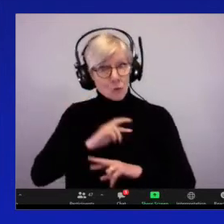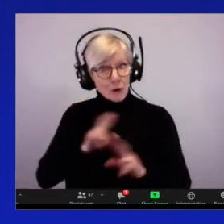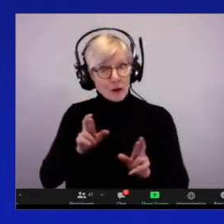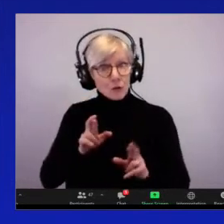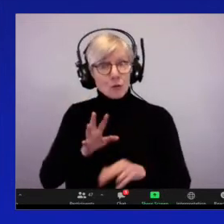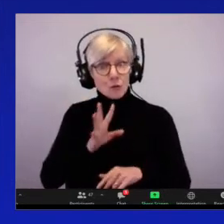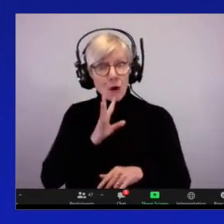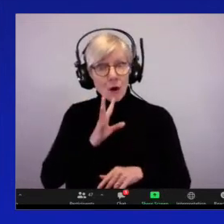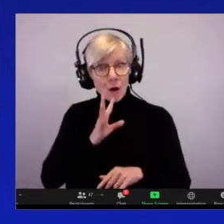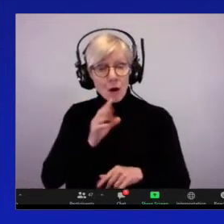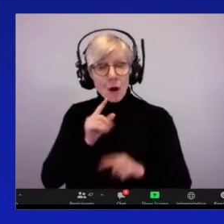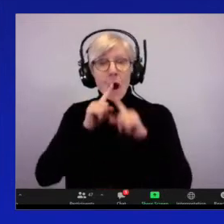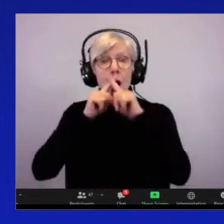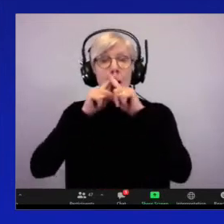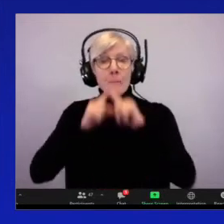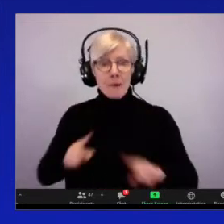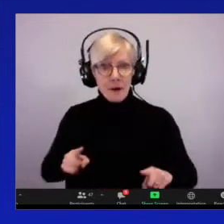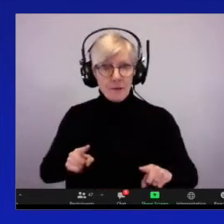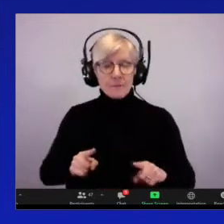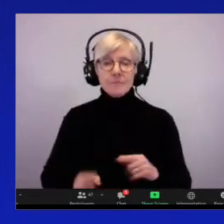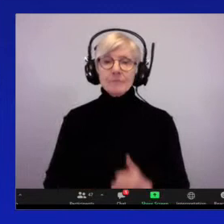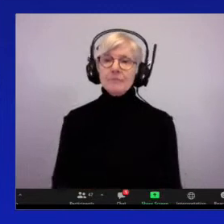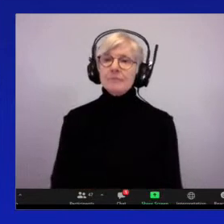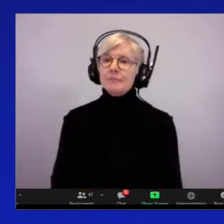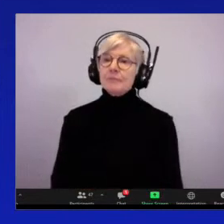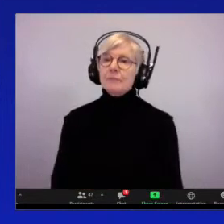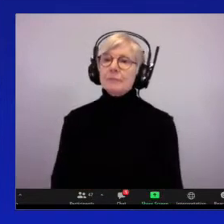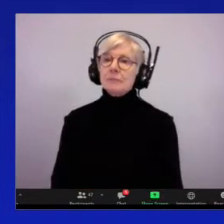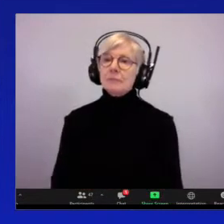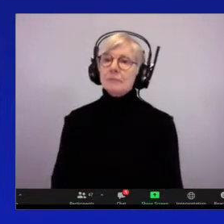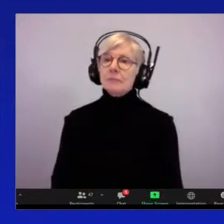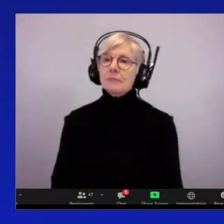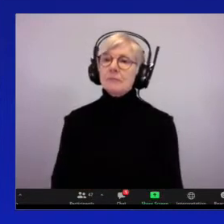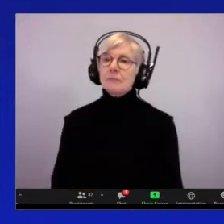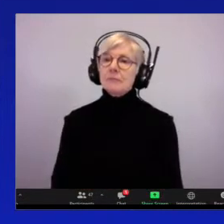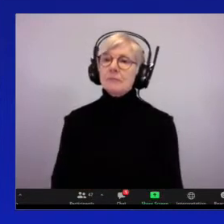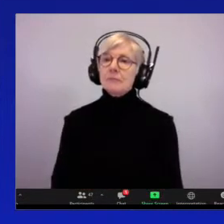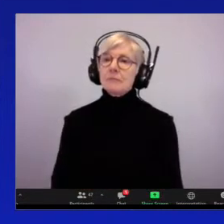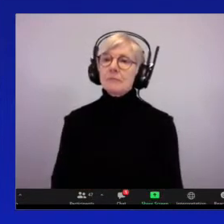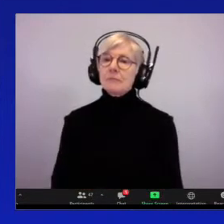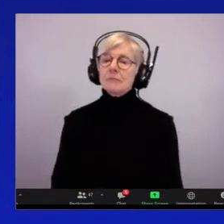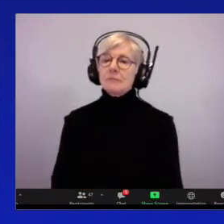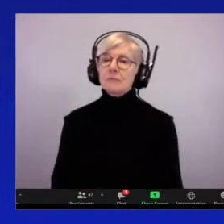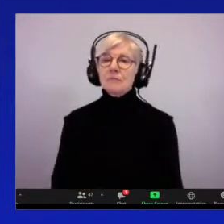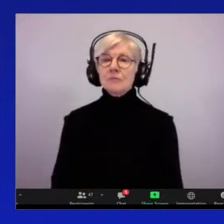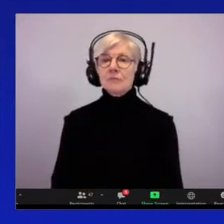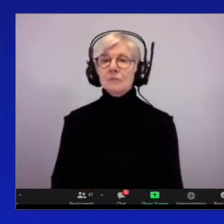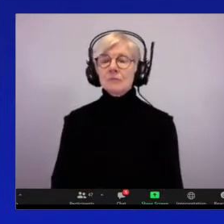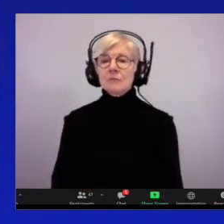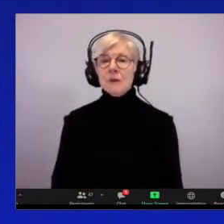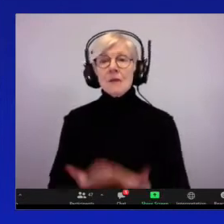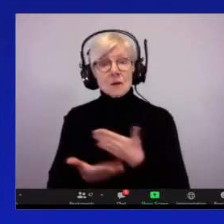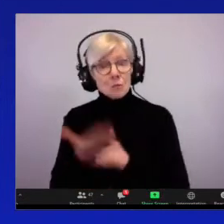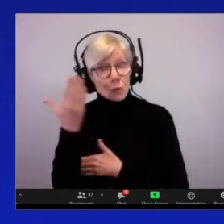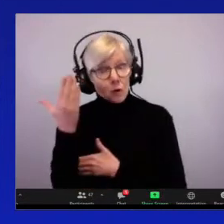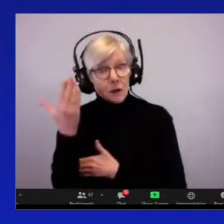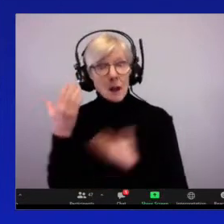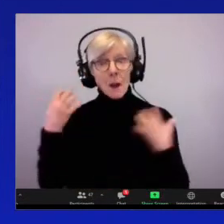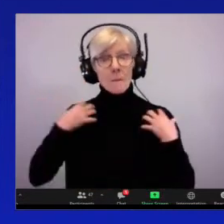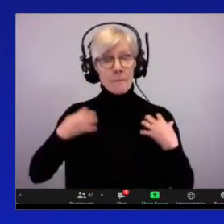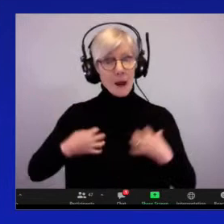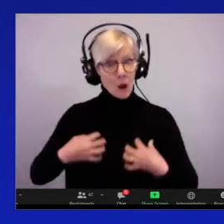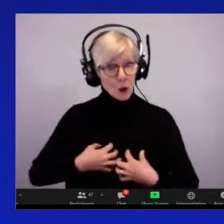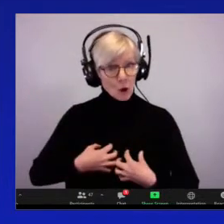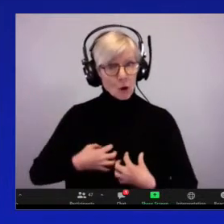réactiver que lorsque on vous invitera à poser une question. So this morning, we will be hearing remarks from Mayor le Maire Jim